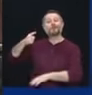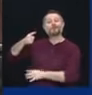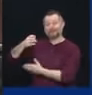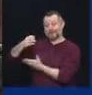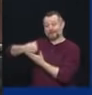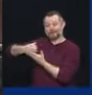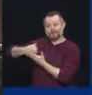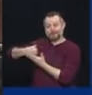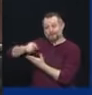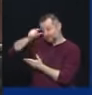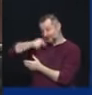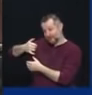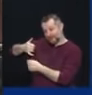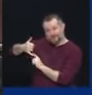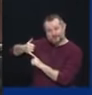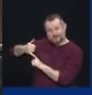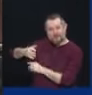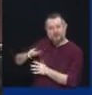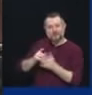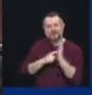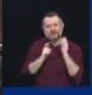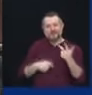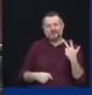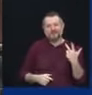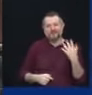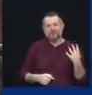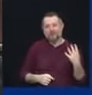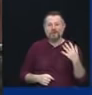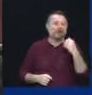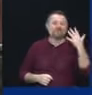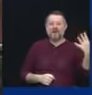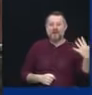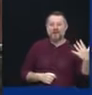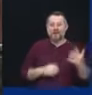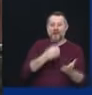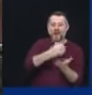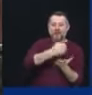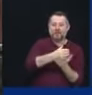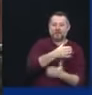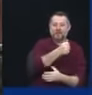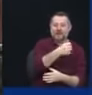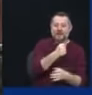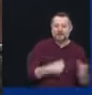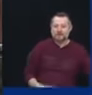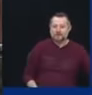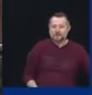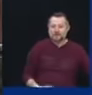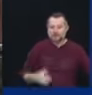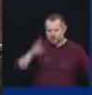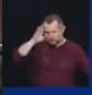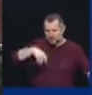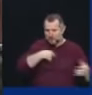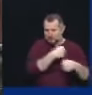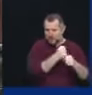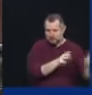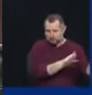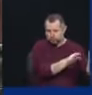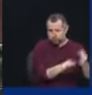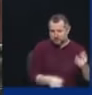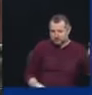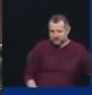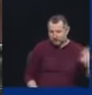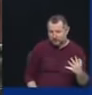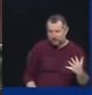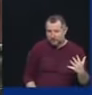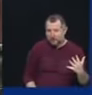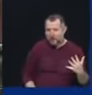of milk. So when we knew we produced a lot of milk, Greek yogurt uses a lot of milk.